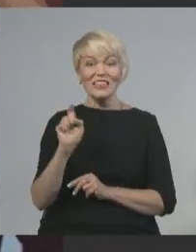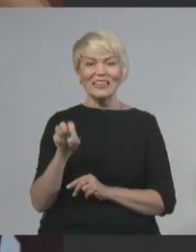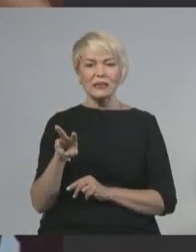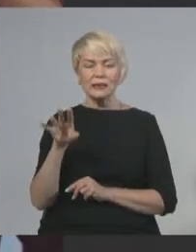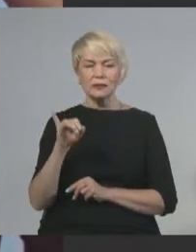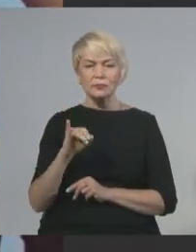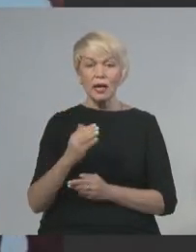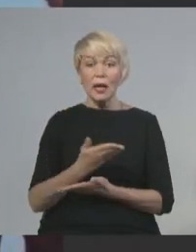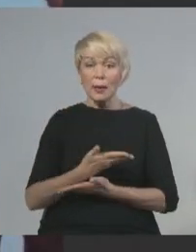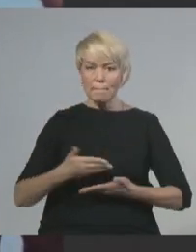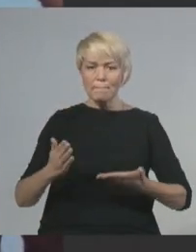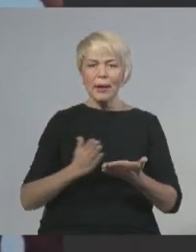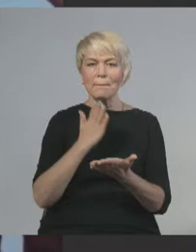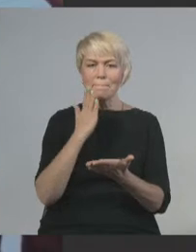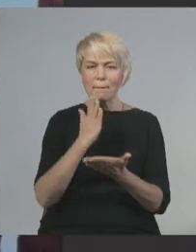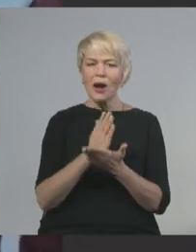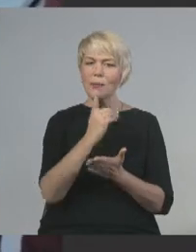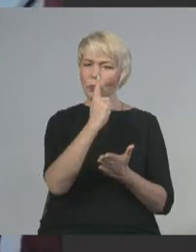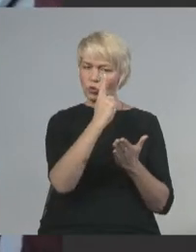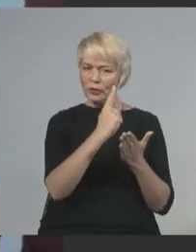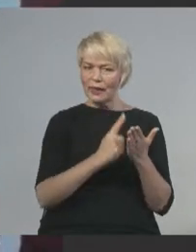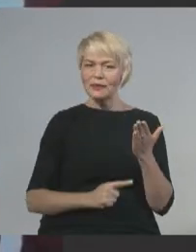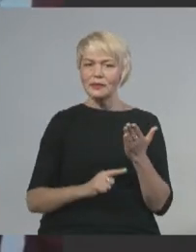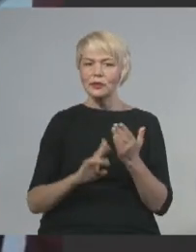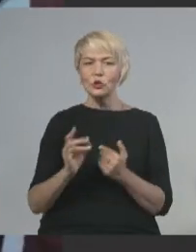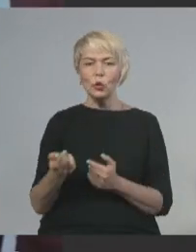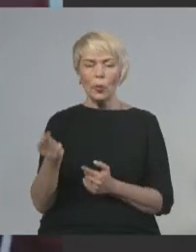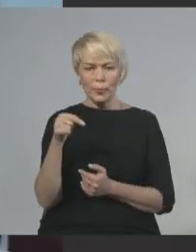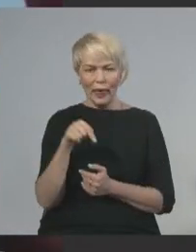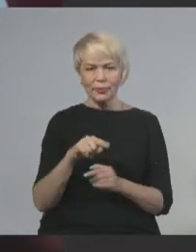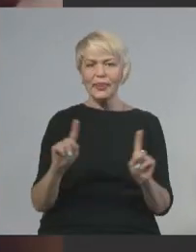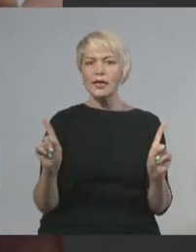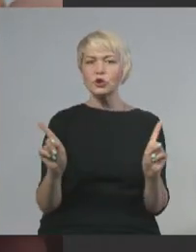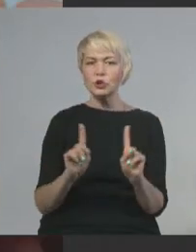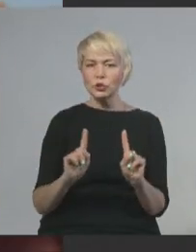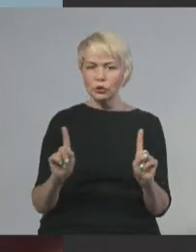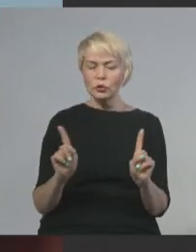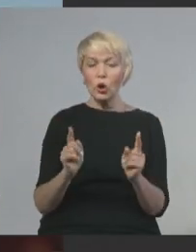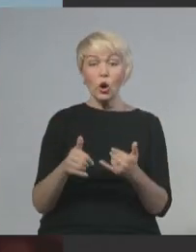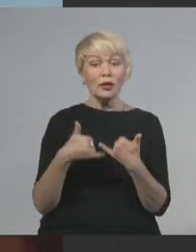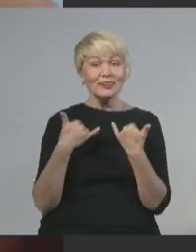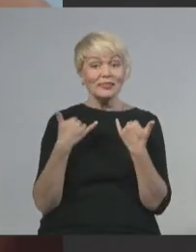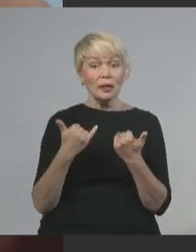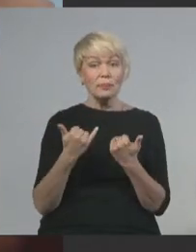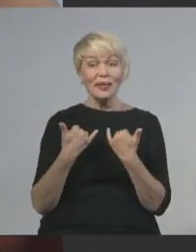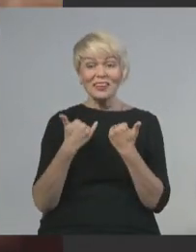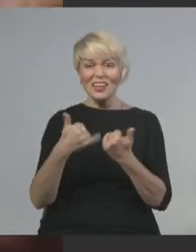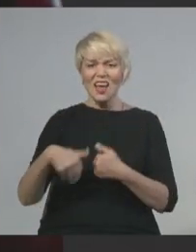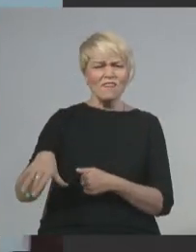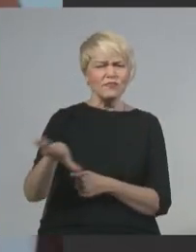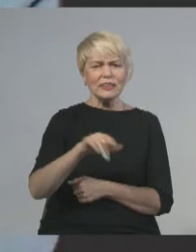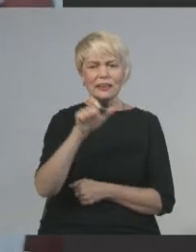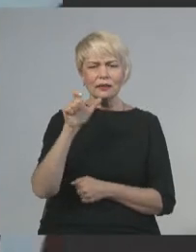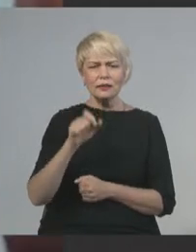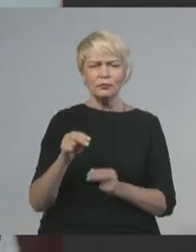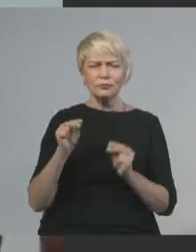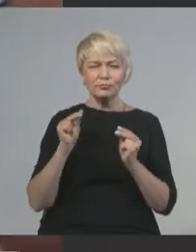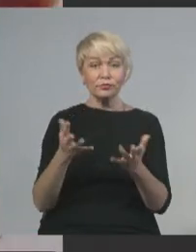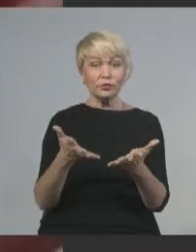that this would very clearly to all the people denouncing the